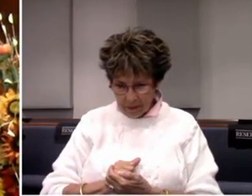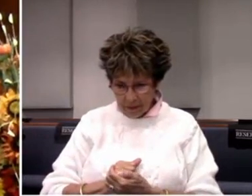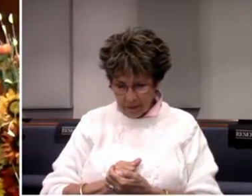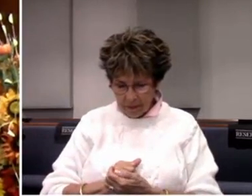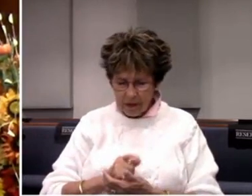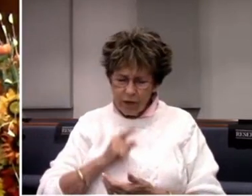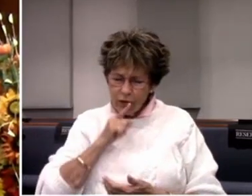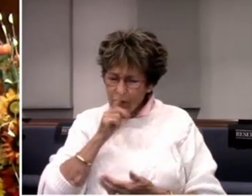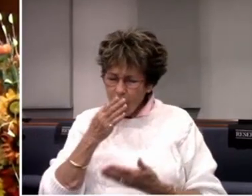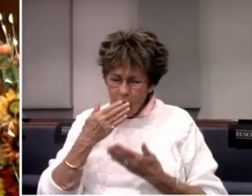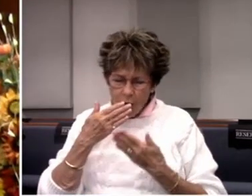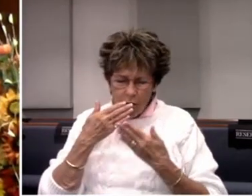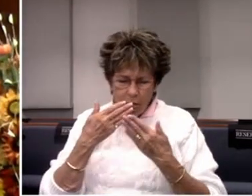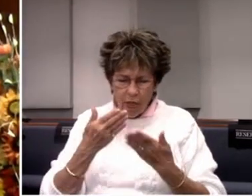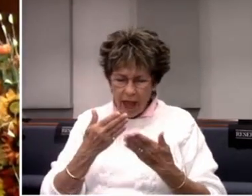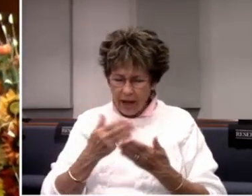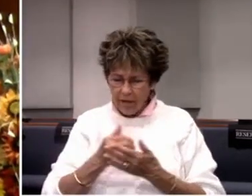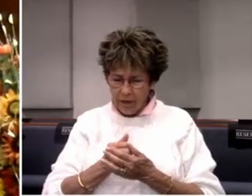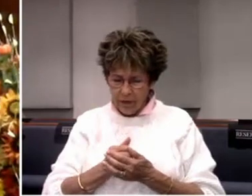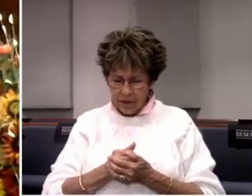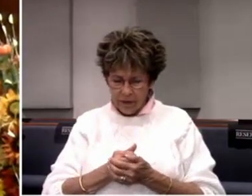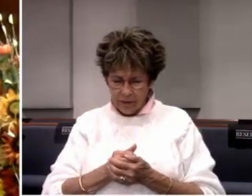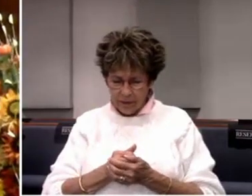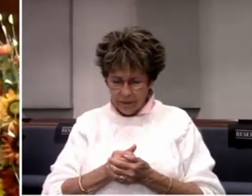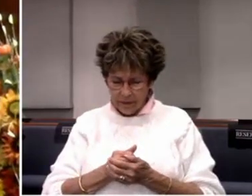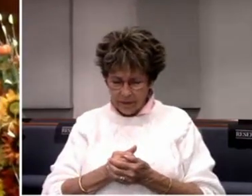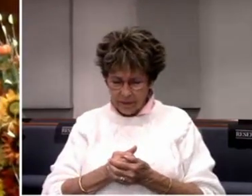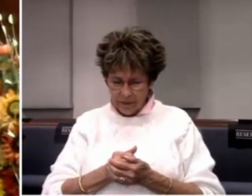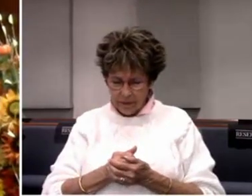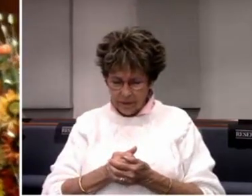so thankful when I heard Mary's request.